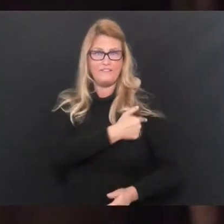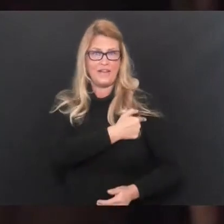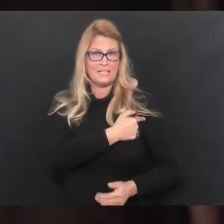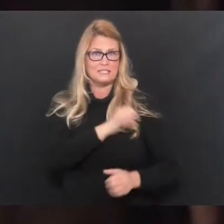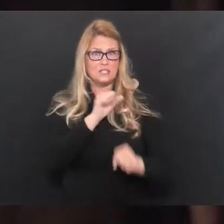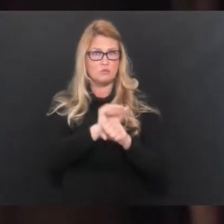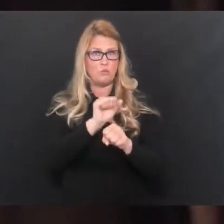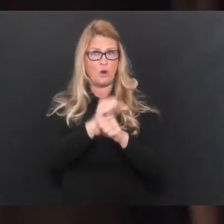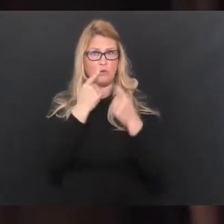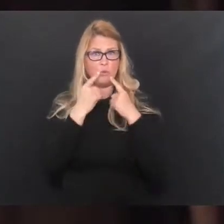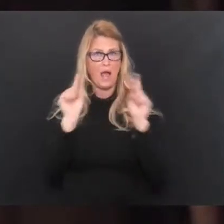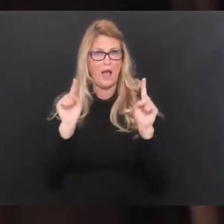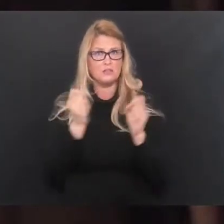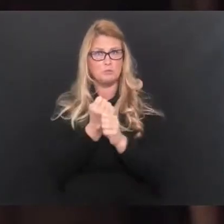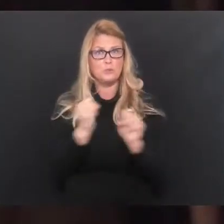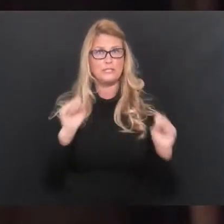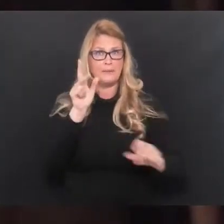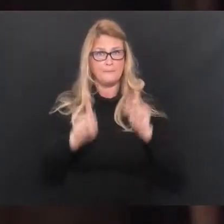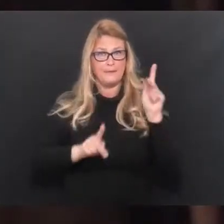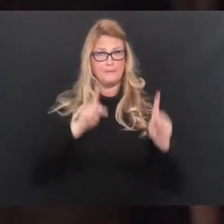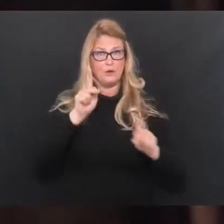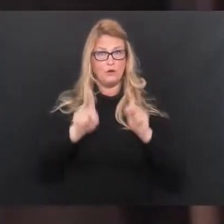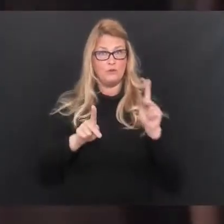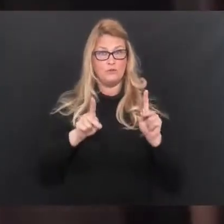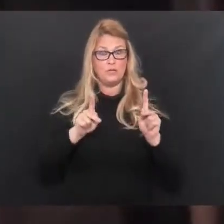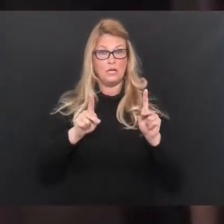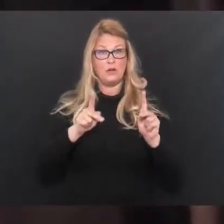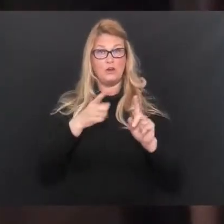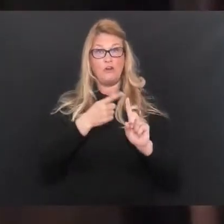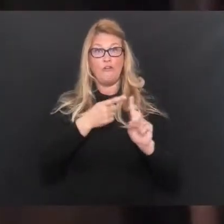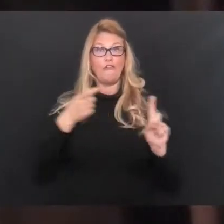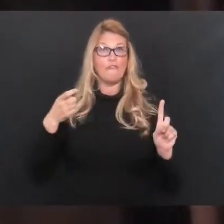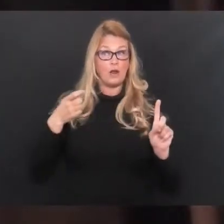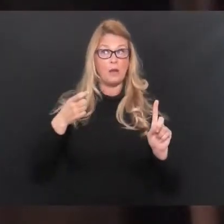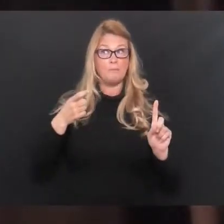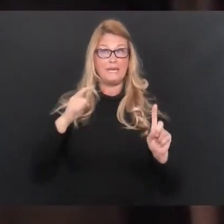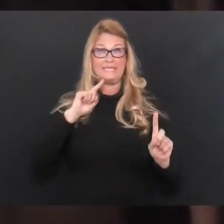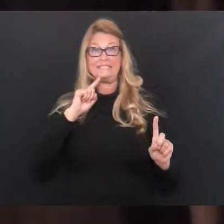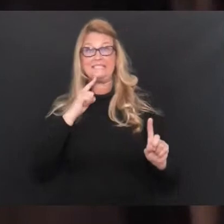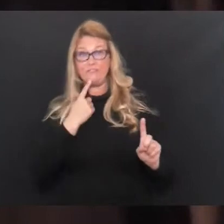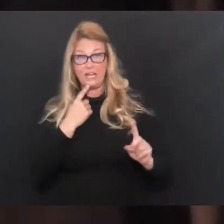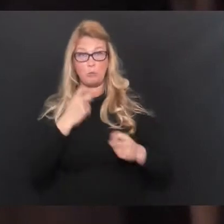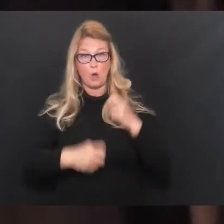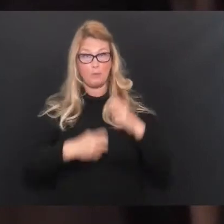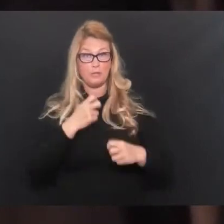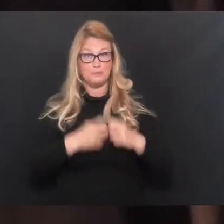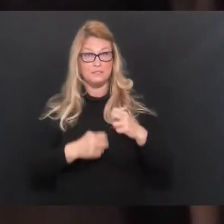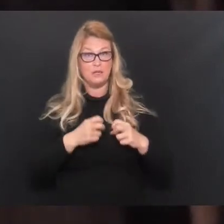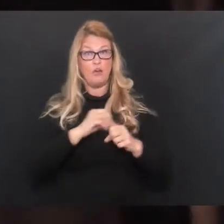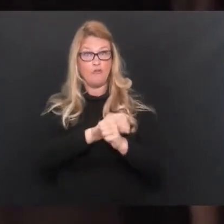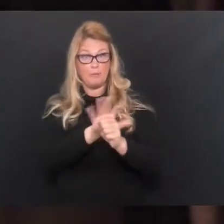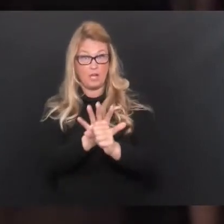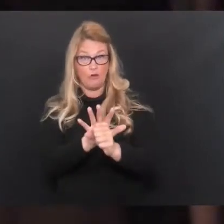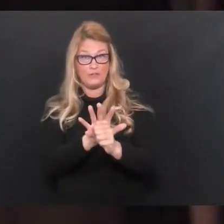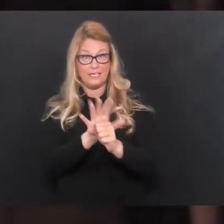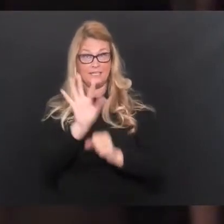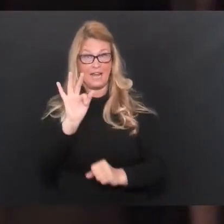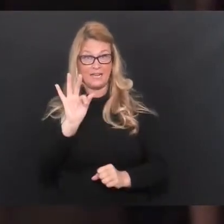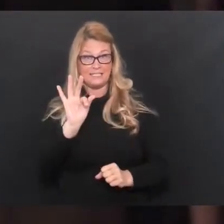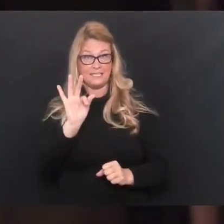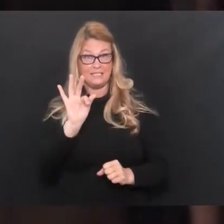to protect people from the most severe complications of of